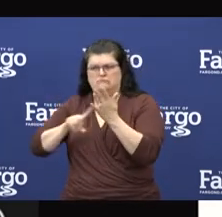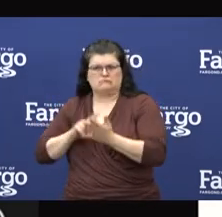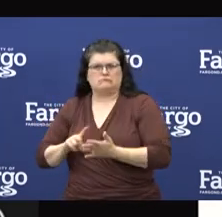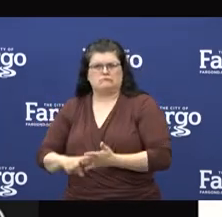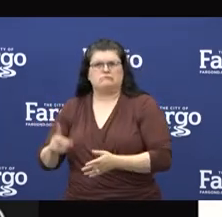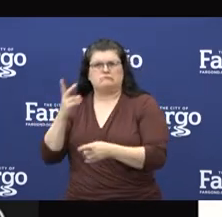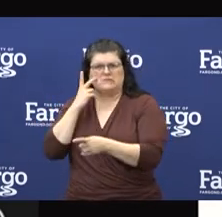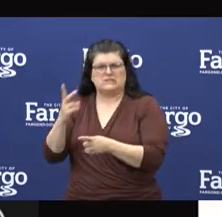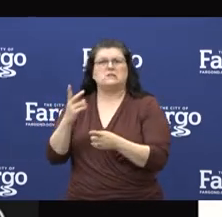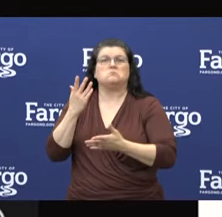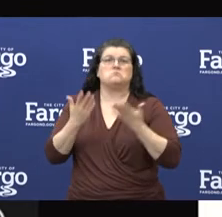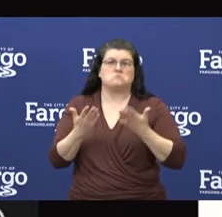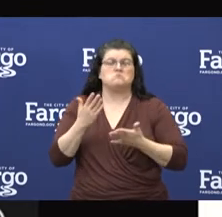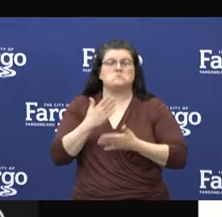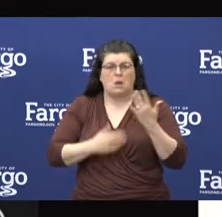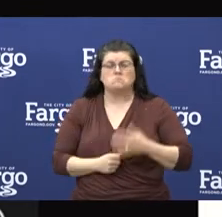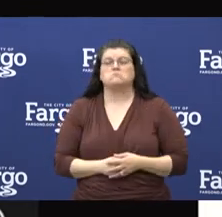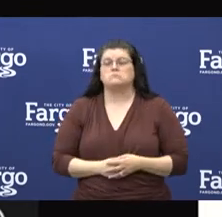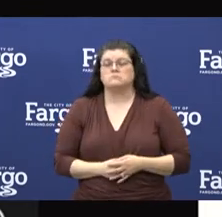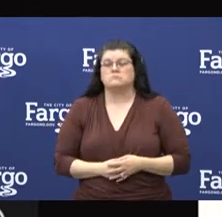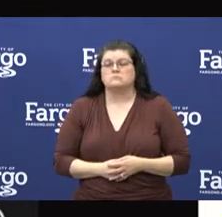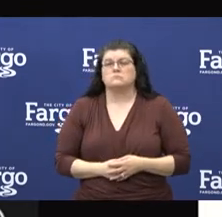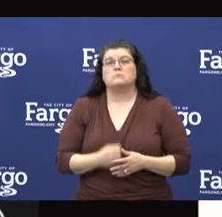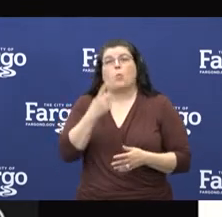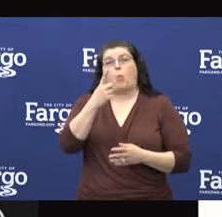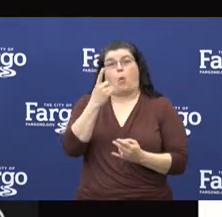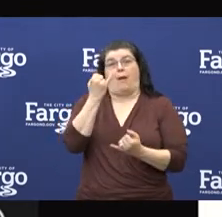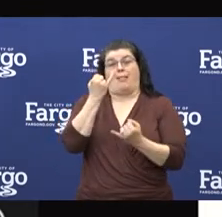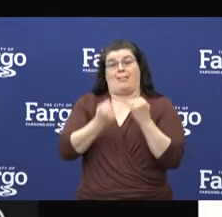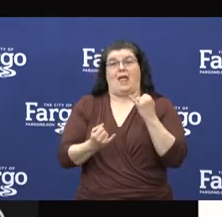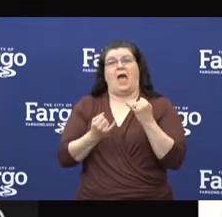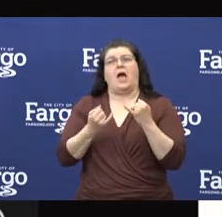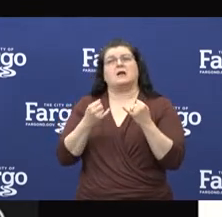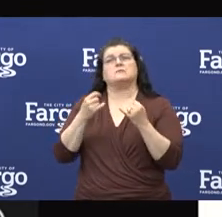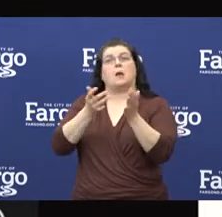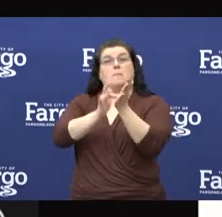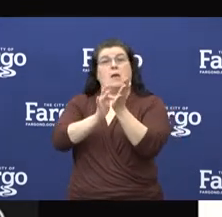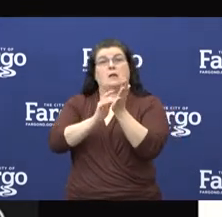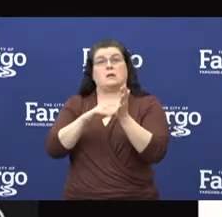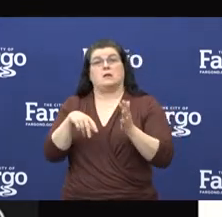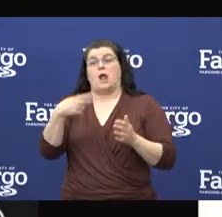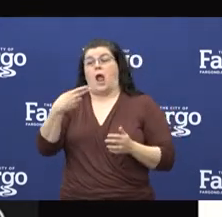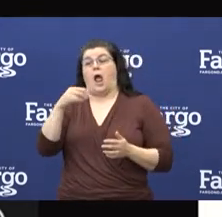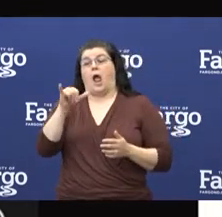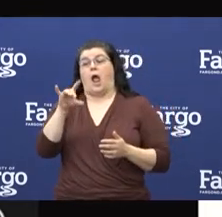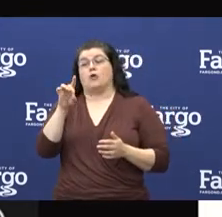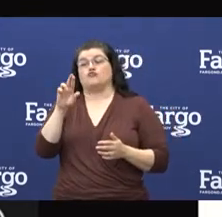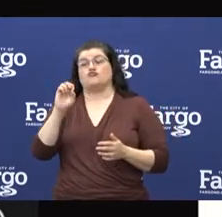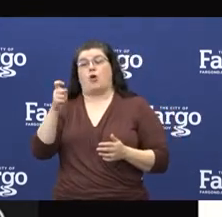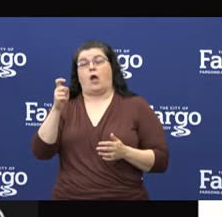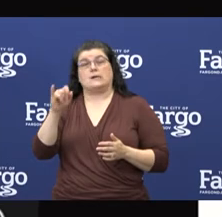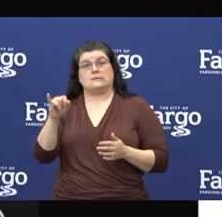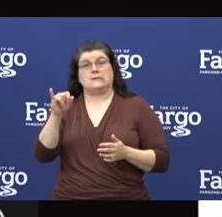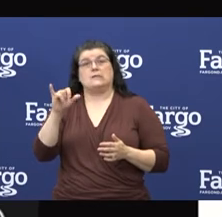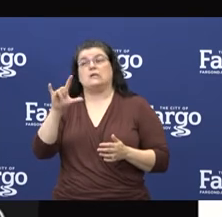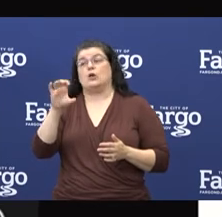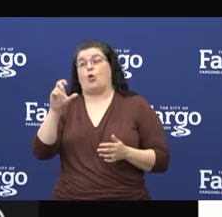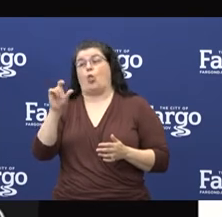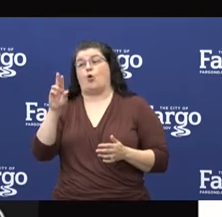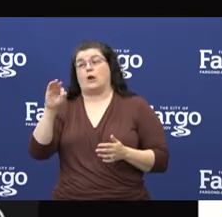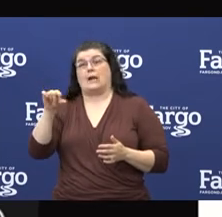well. Just one final drug, hydroxychloroquine, which has had a lot of news a few weeks back,